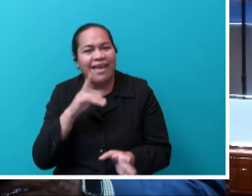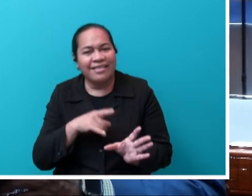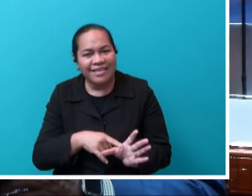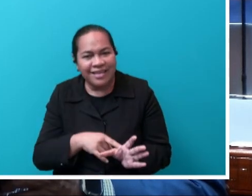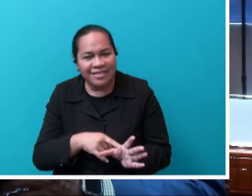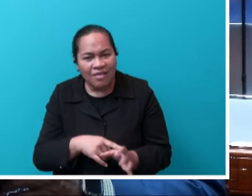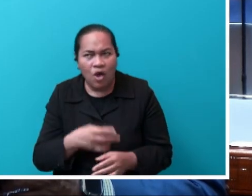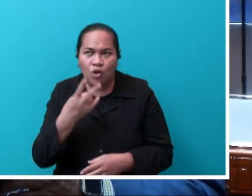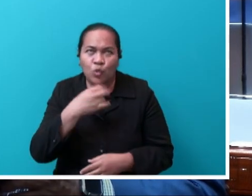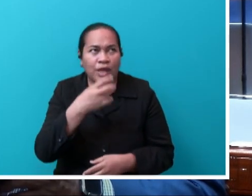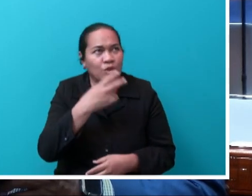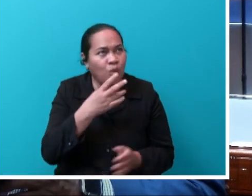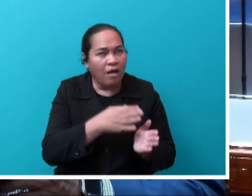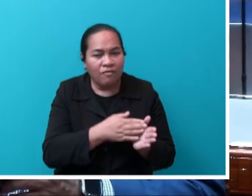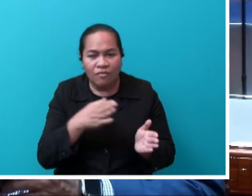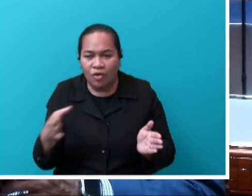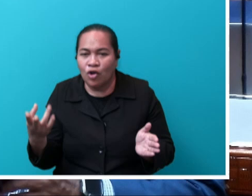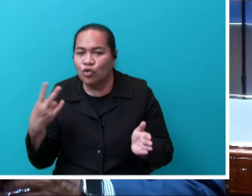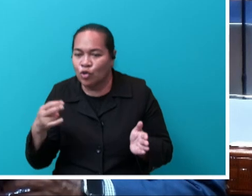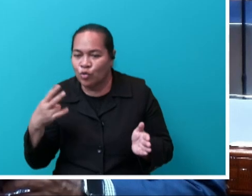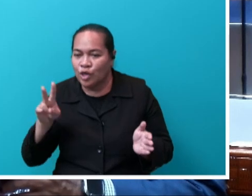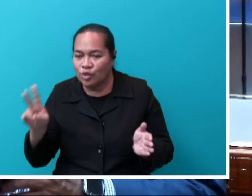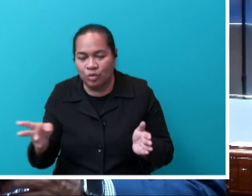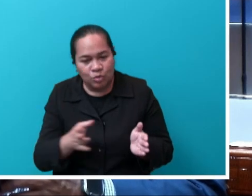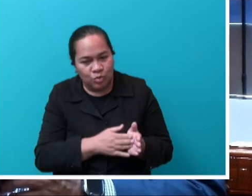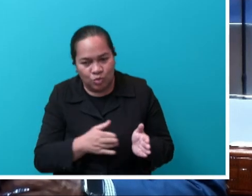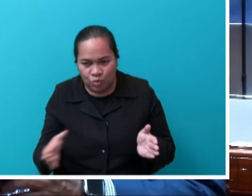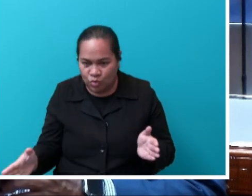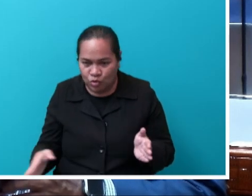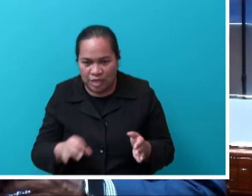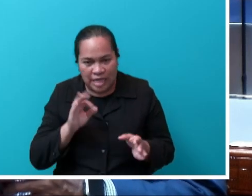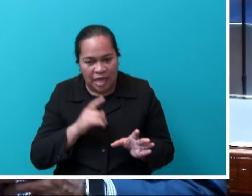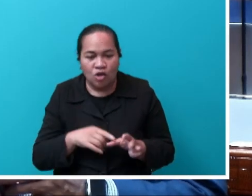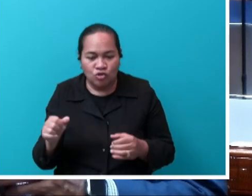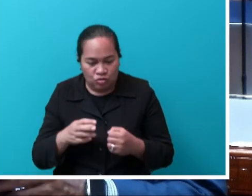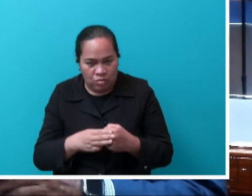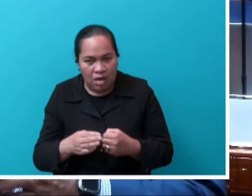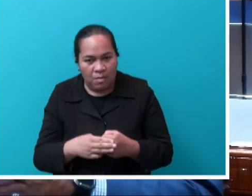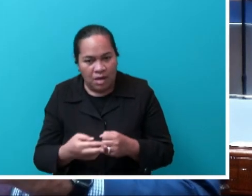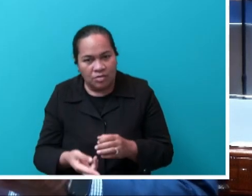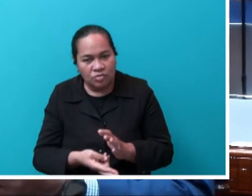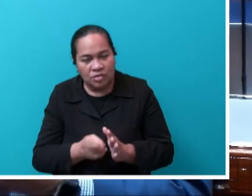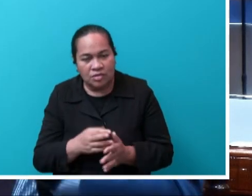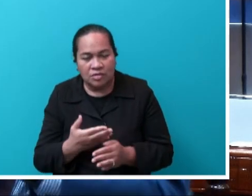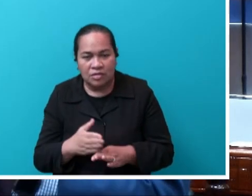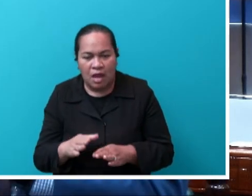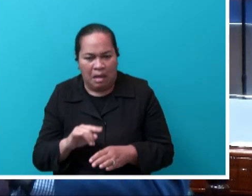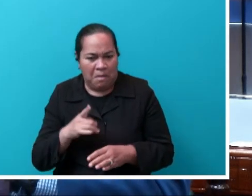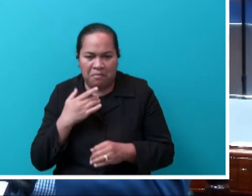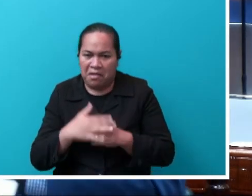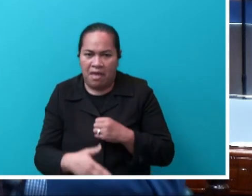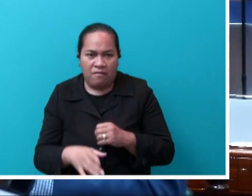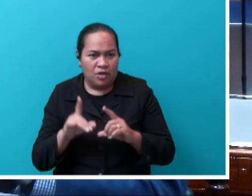From 2012 to 2022, 10 years, but it was not